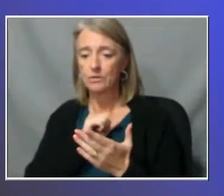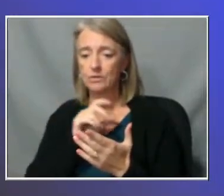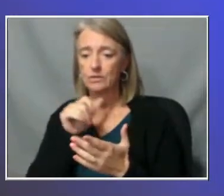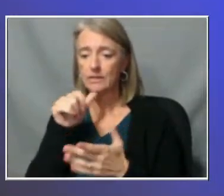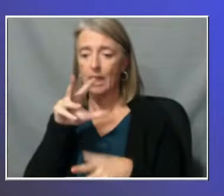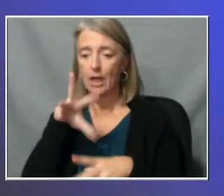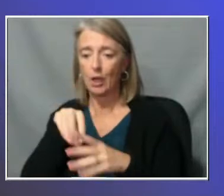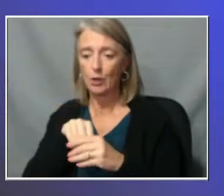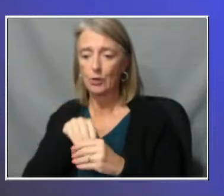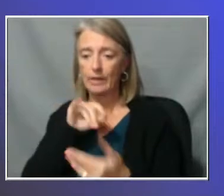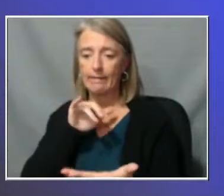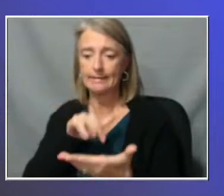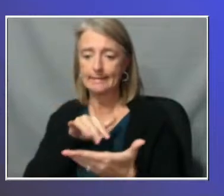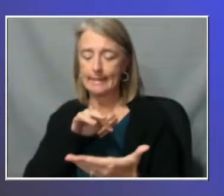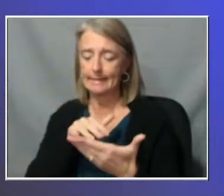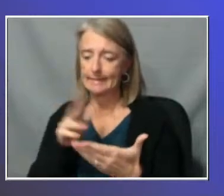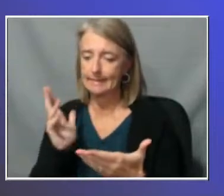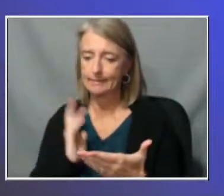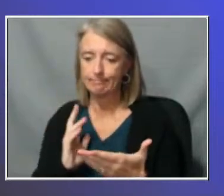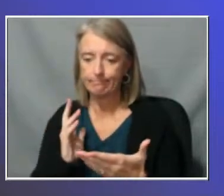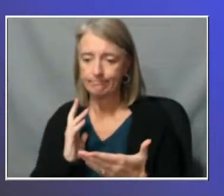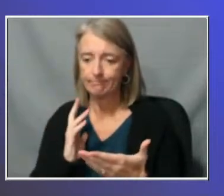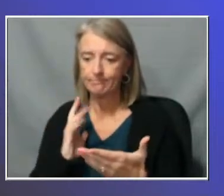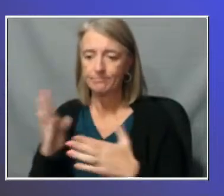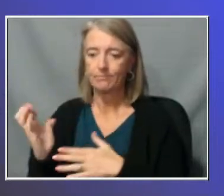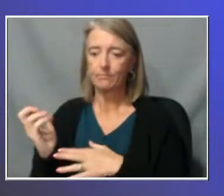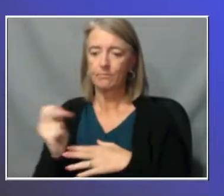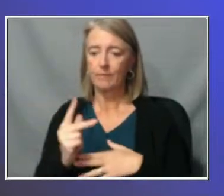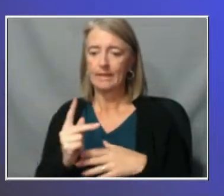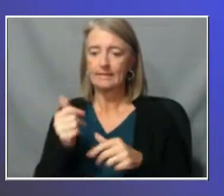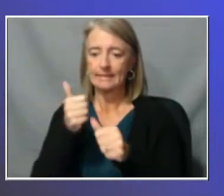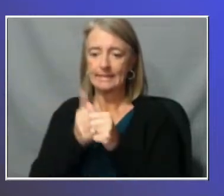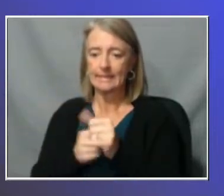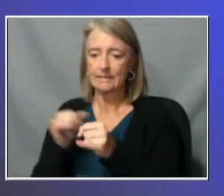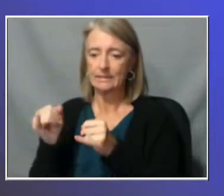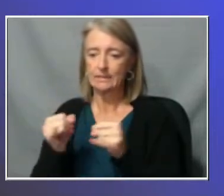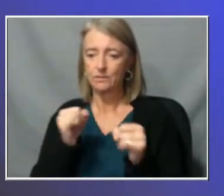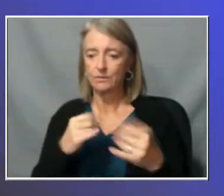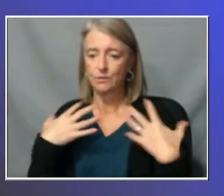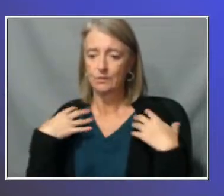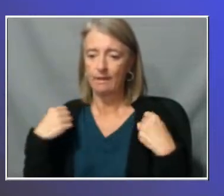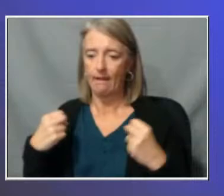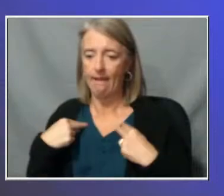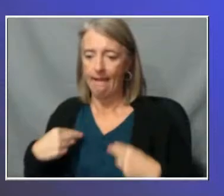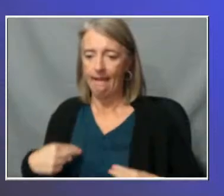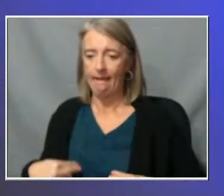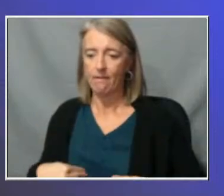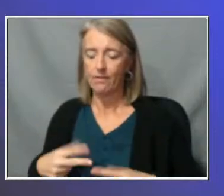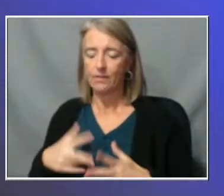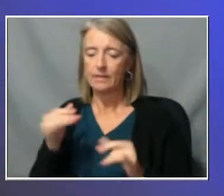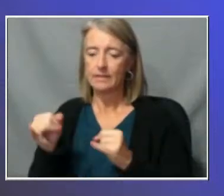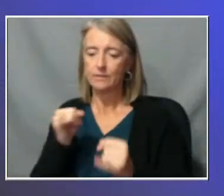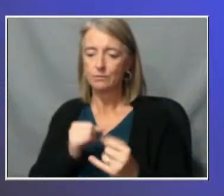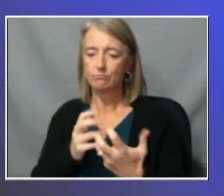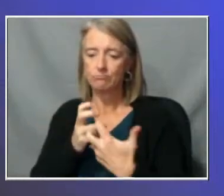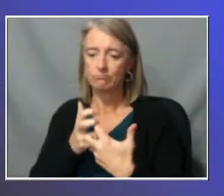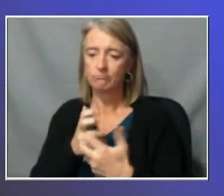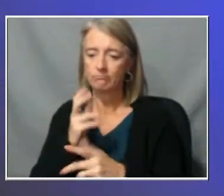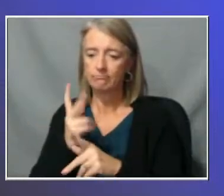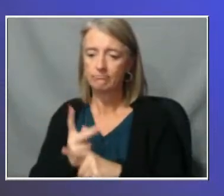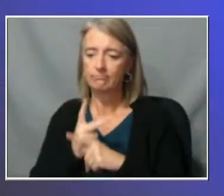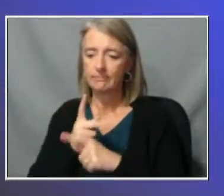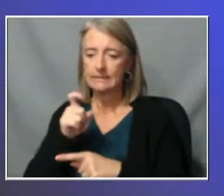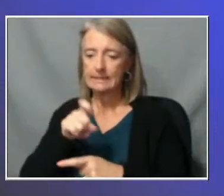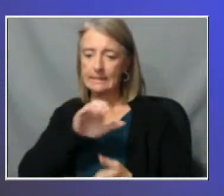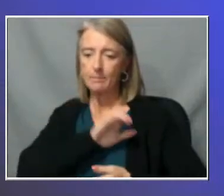studies. Interesting. And that's why we come back down to looking at each individual's health and goals of care to talk about, do you need a mammogram? So